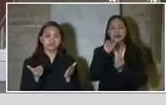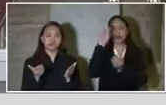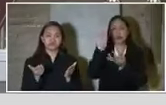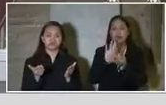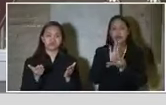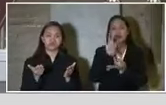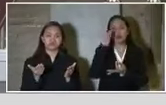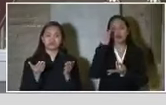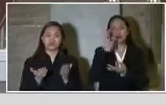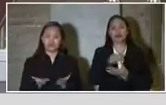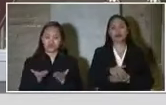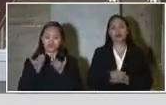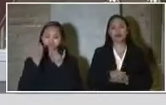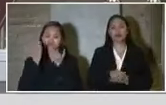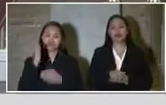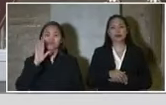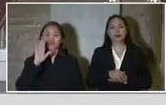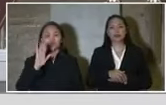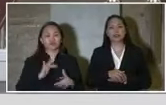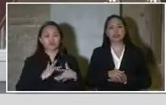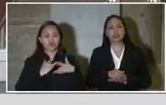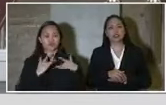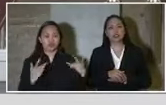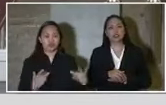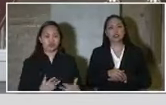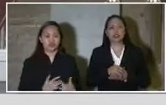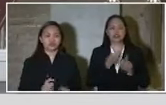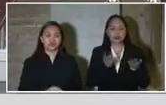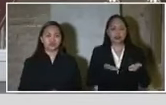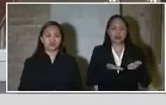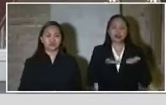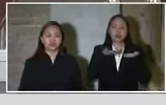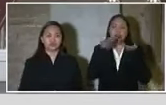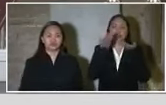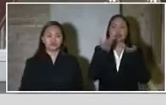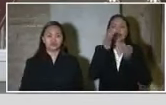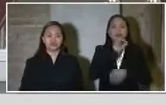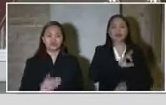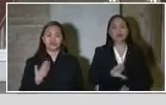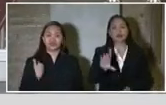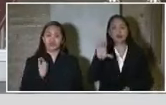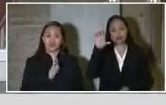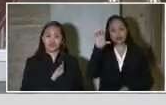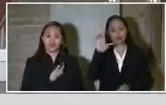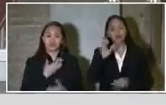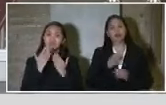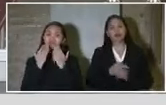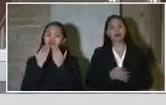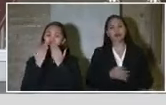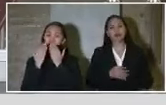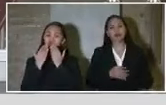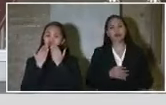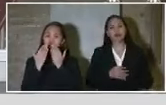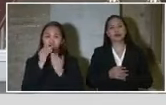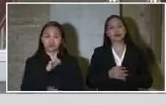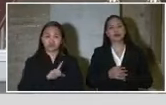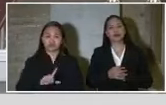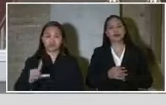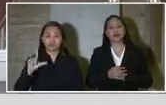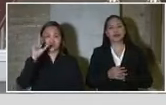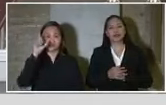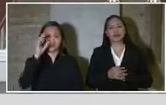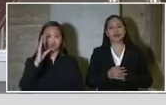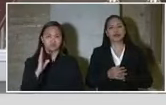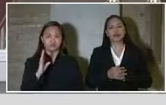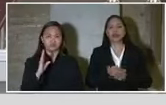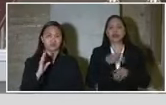your spirit. Lift up your hearts. We lift them up to the Lord. Let us give thanks to the Lord our